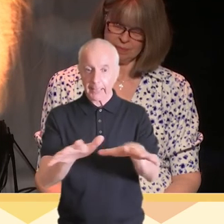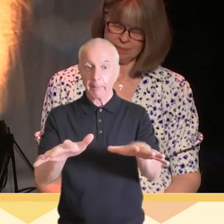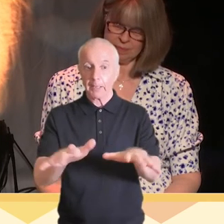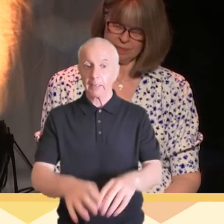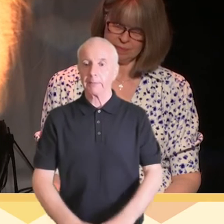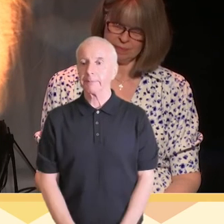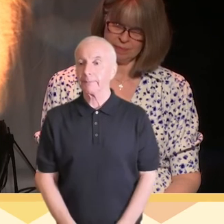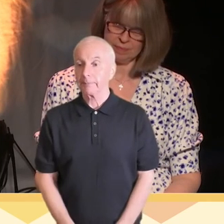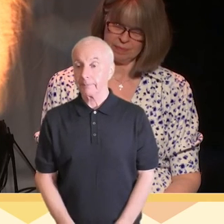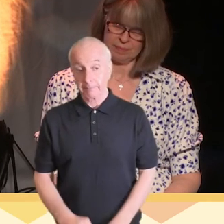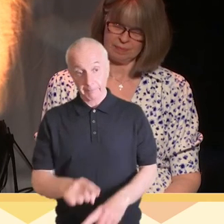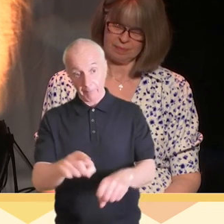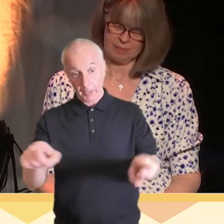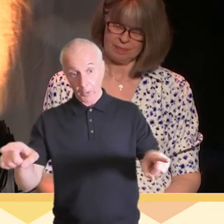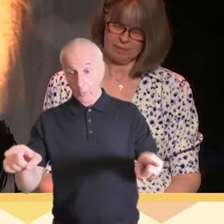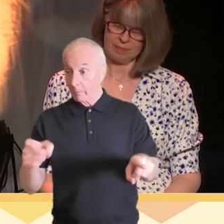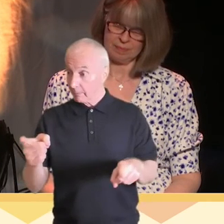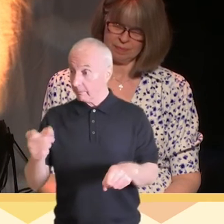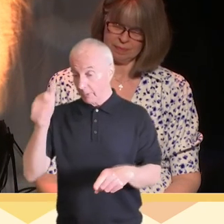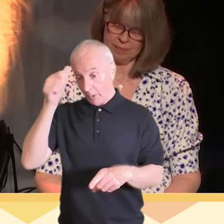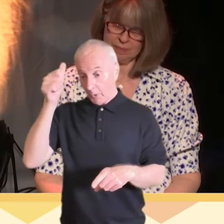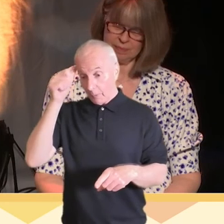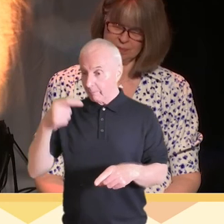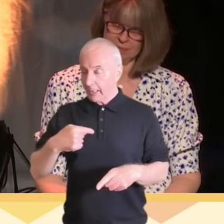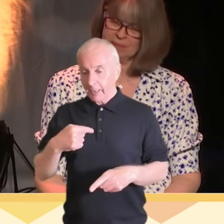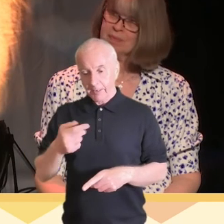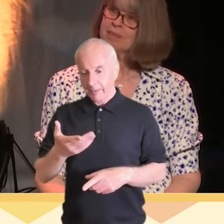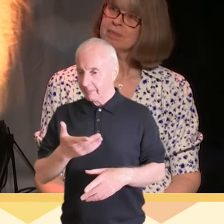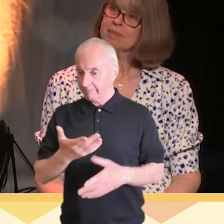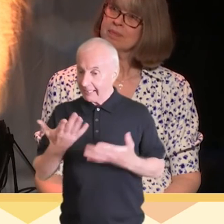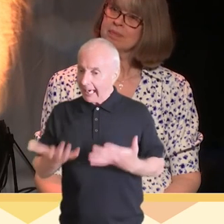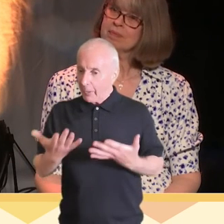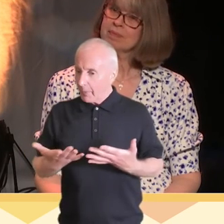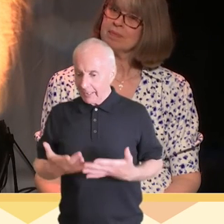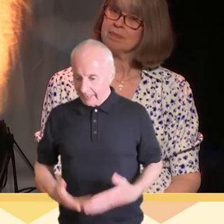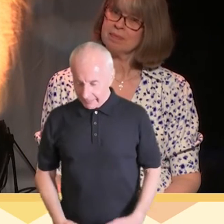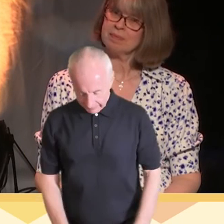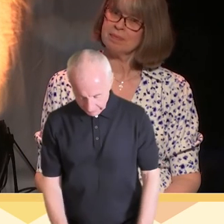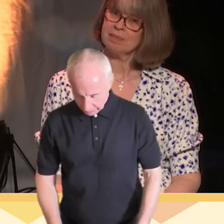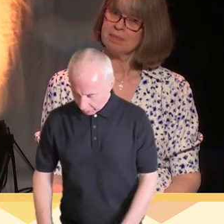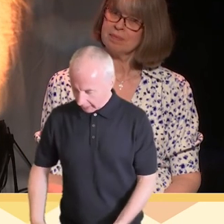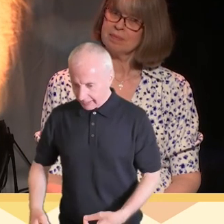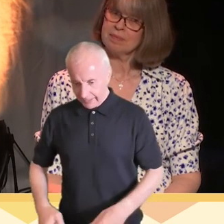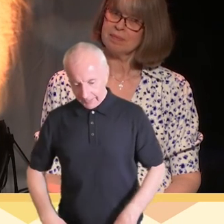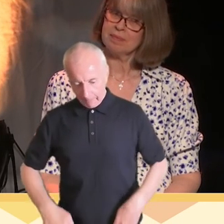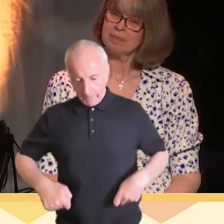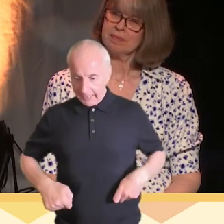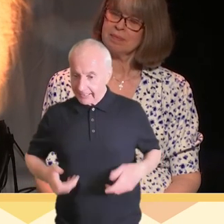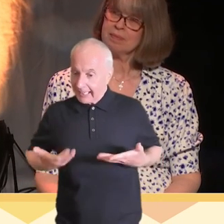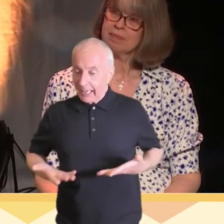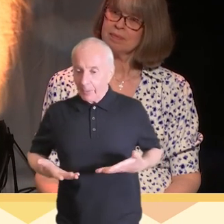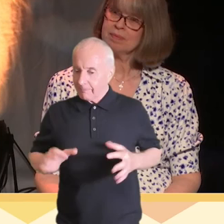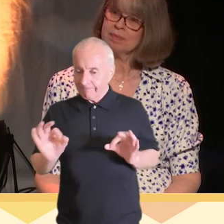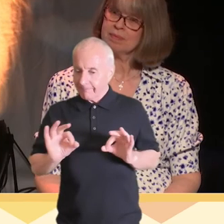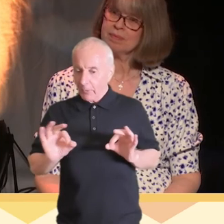You will be pleased to know that I am no longer wearing surgical stockings and pull-up pants, but